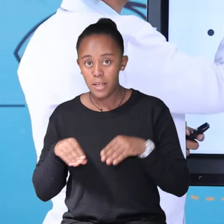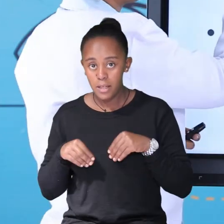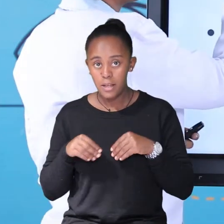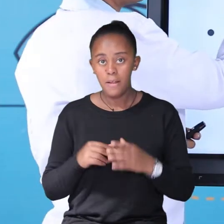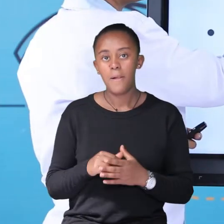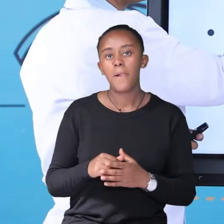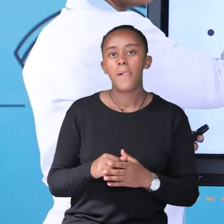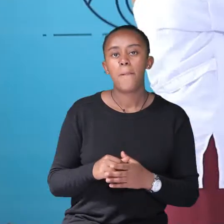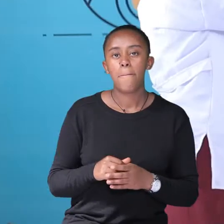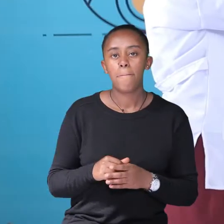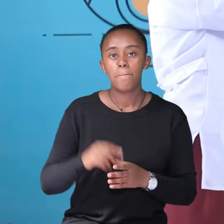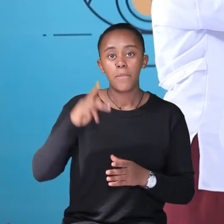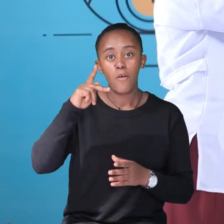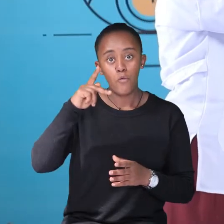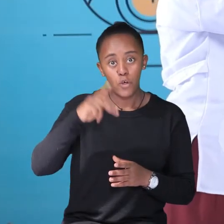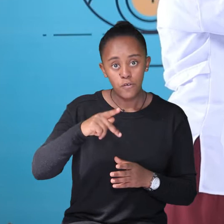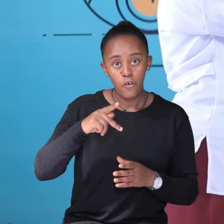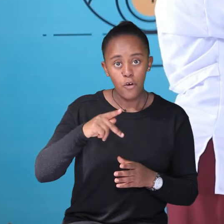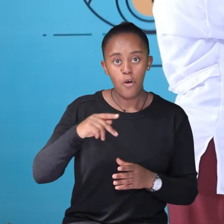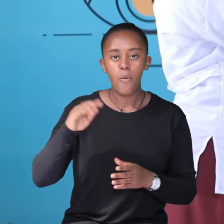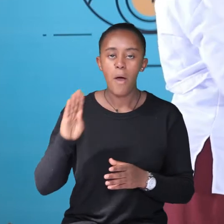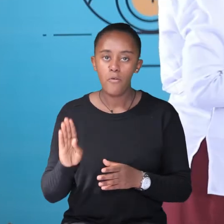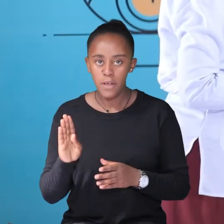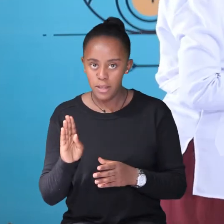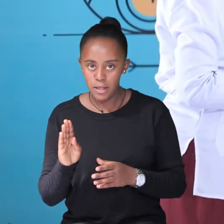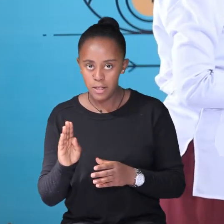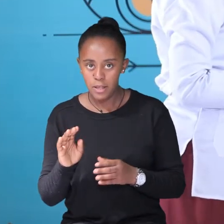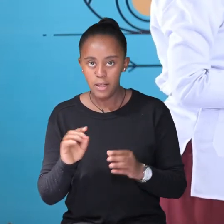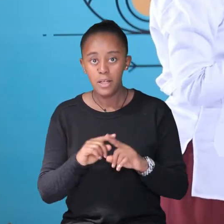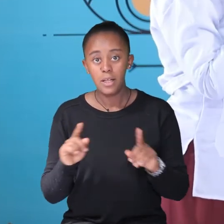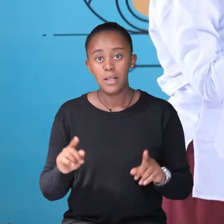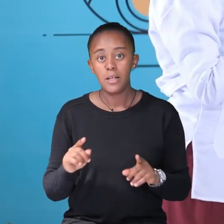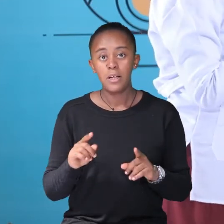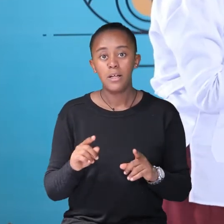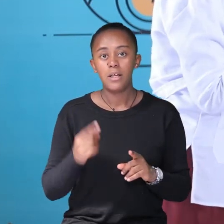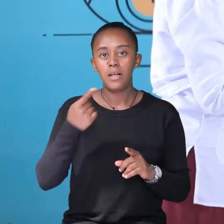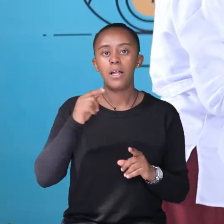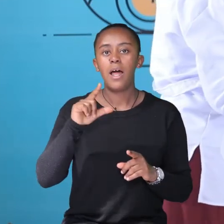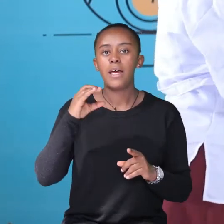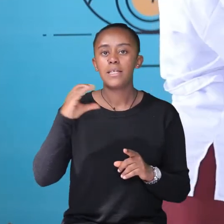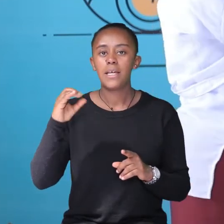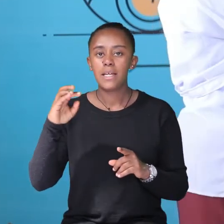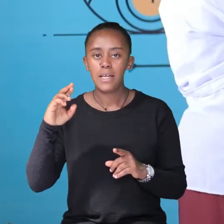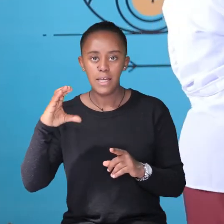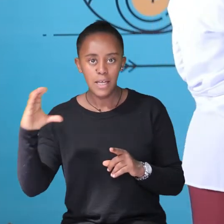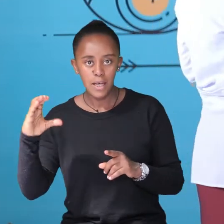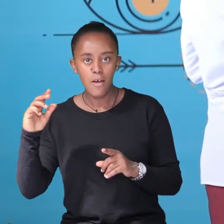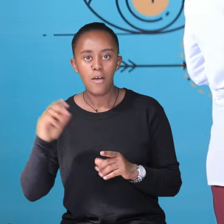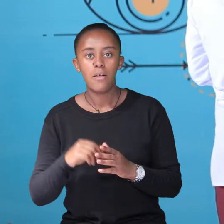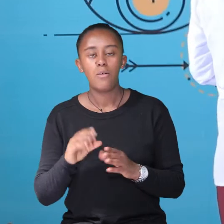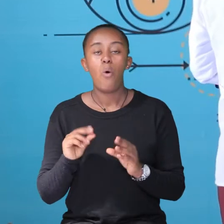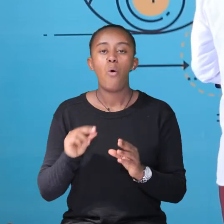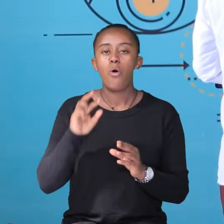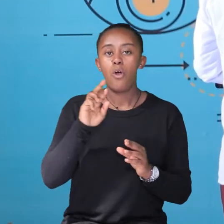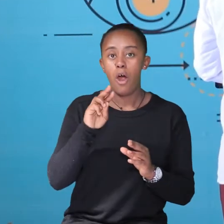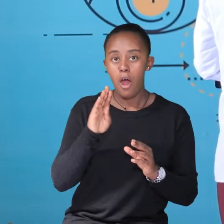phosphoenol pyruvate. But in our previous case, the carbon dioxide acceptor is glycerate phosphate. Ribulose